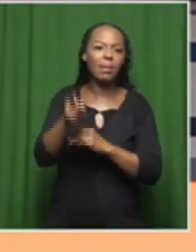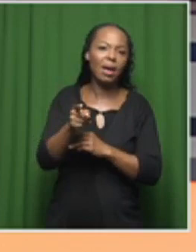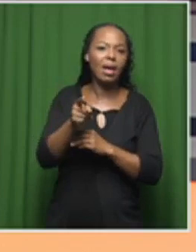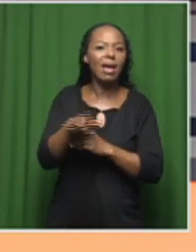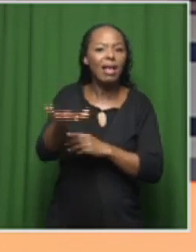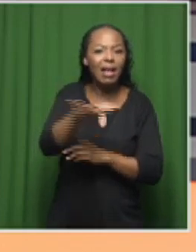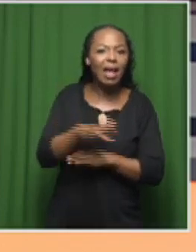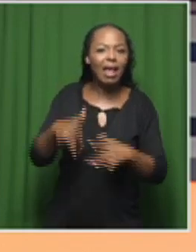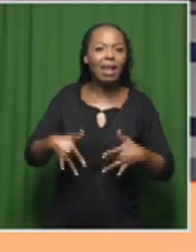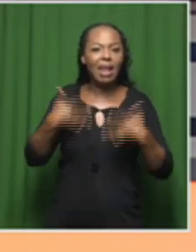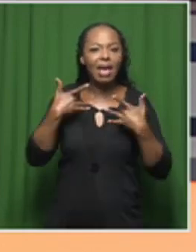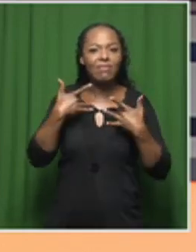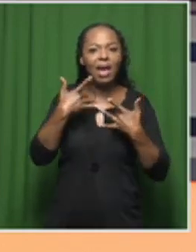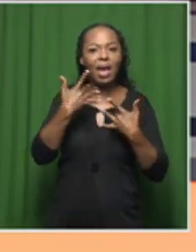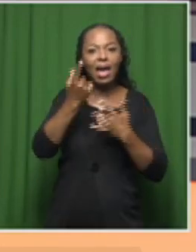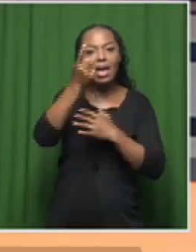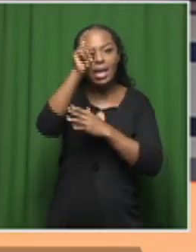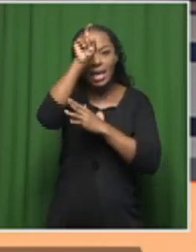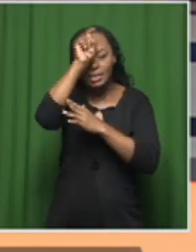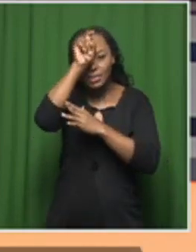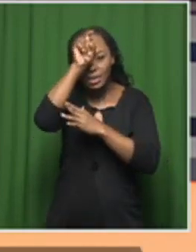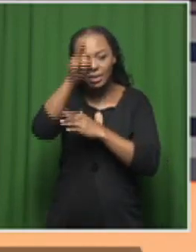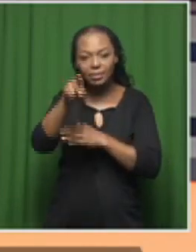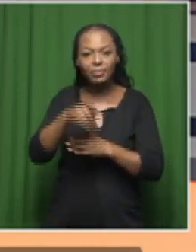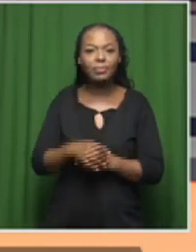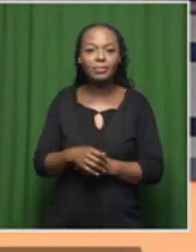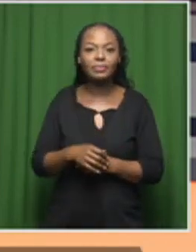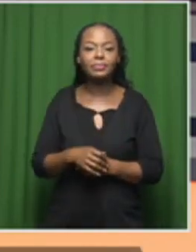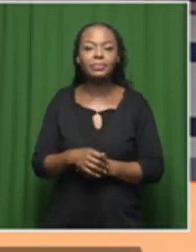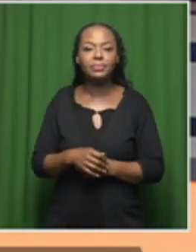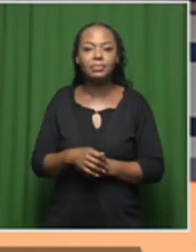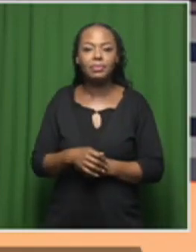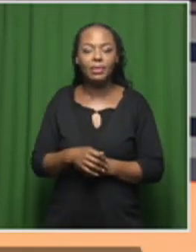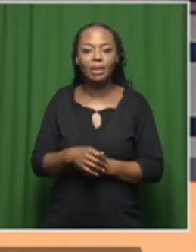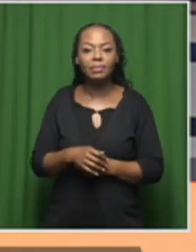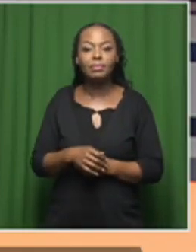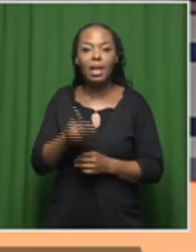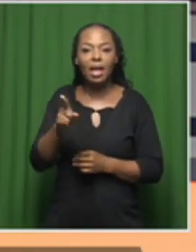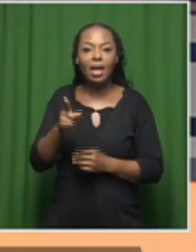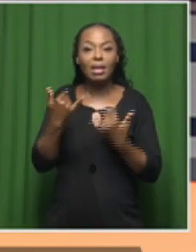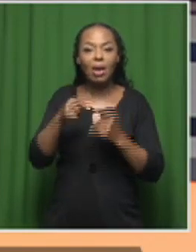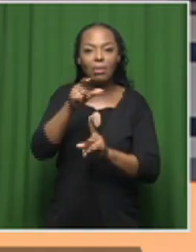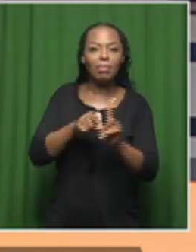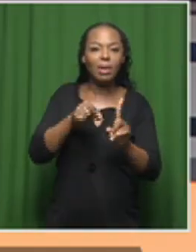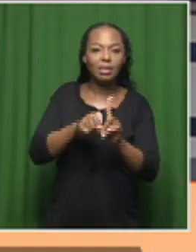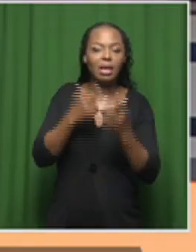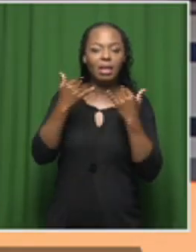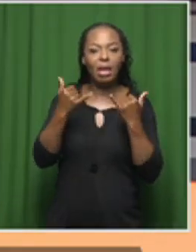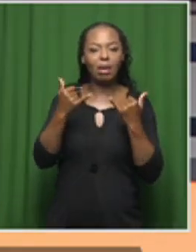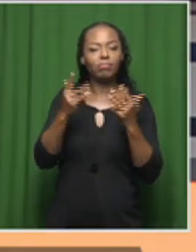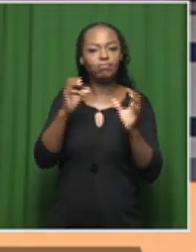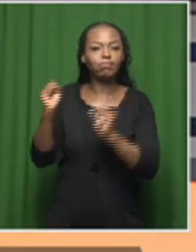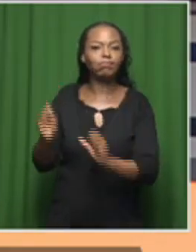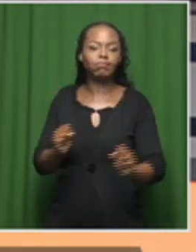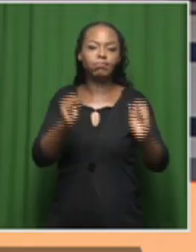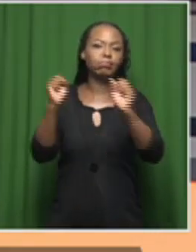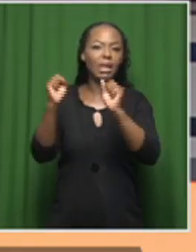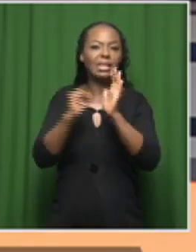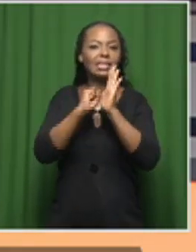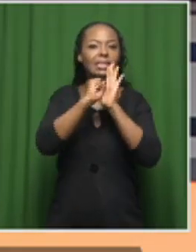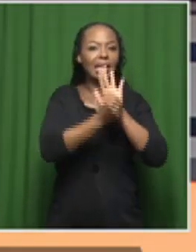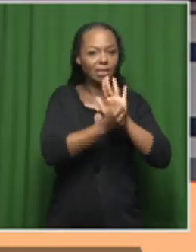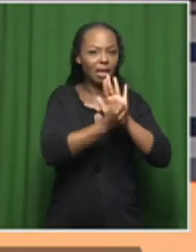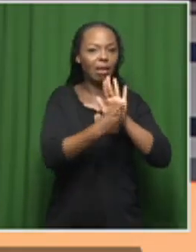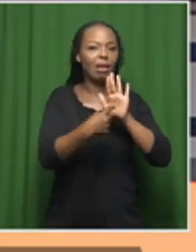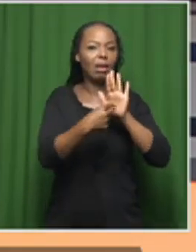Egyptian life. And so this morning, joining us in studio is Sharmini Brookes, a freelancer, a review, in fact, to give us a little bit more about the season's MetOpera